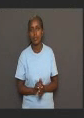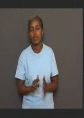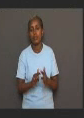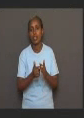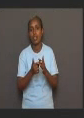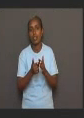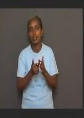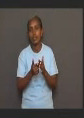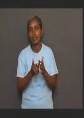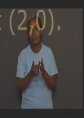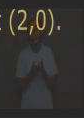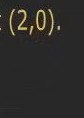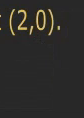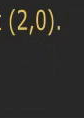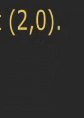Begin.